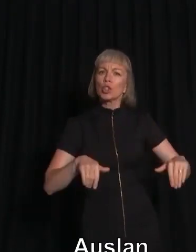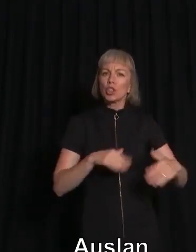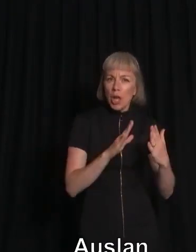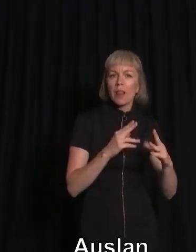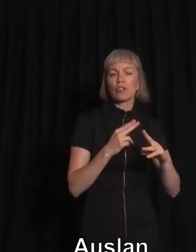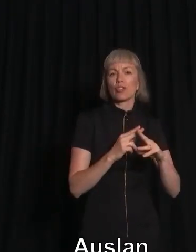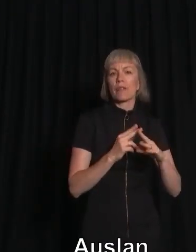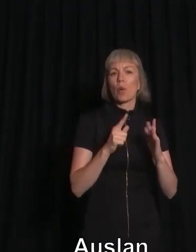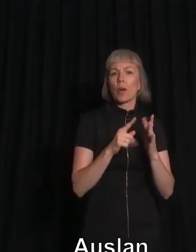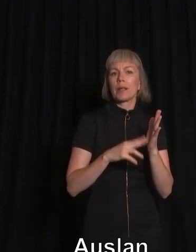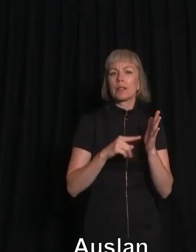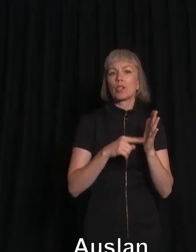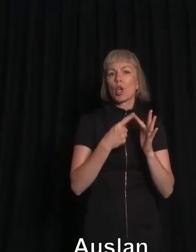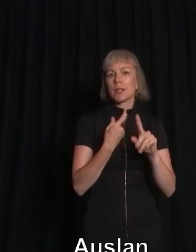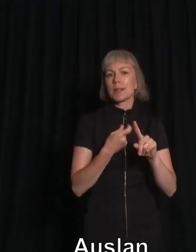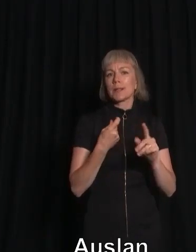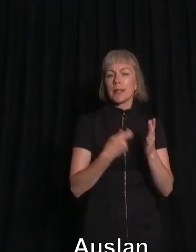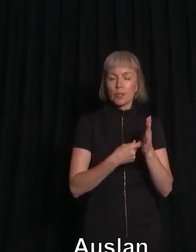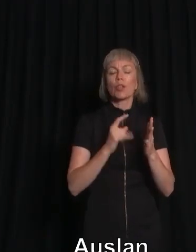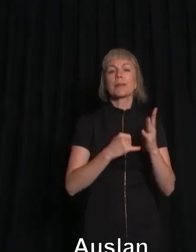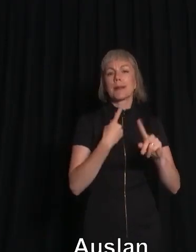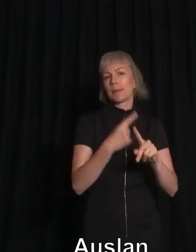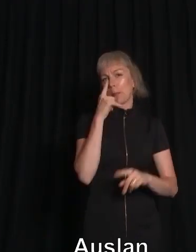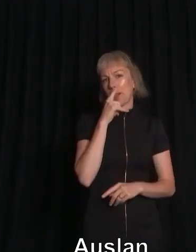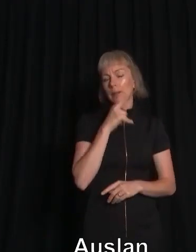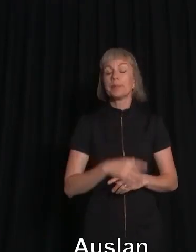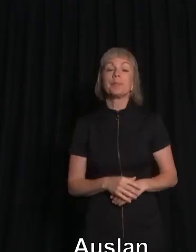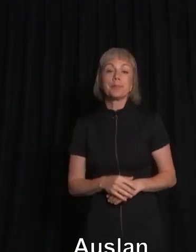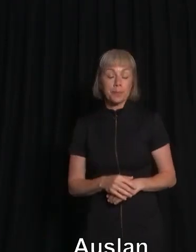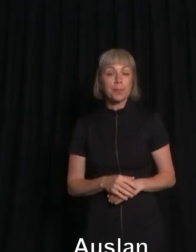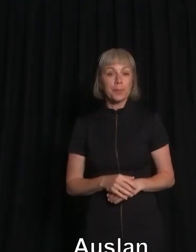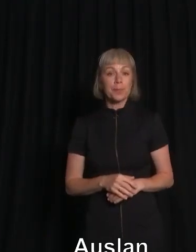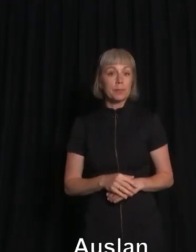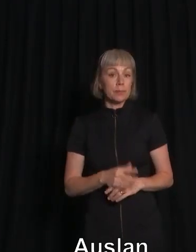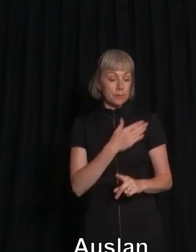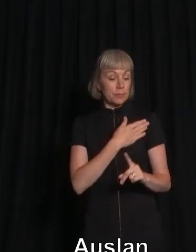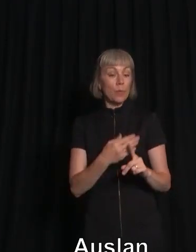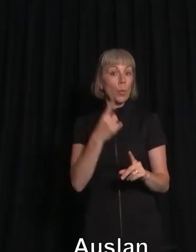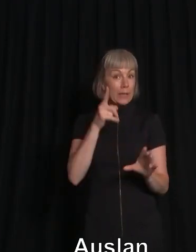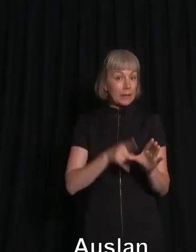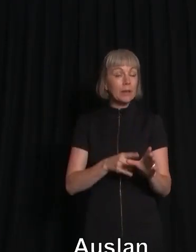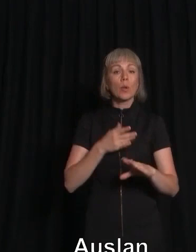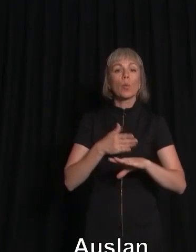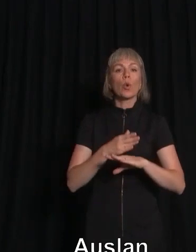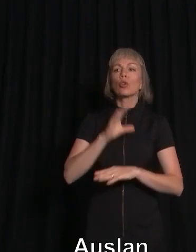Yeah. So for the last year and a bit, I've been working in a regional organization focused on Europe and Central